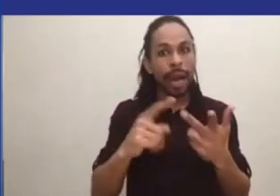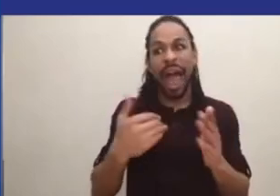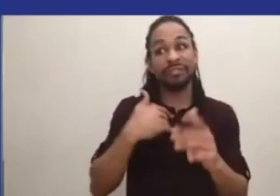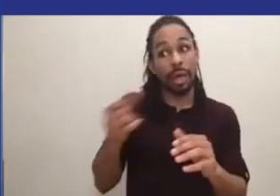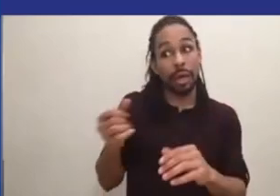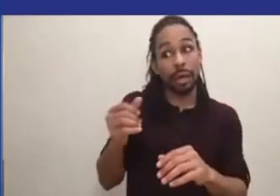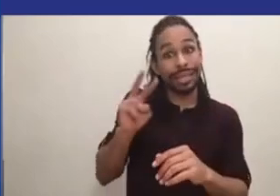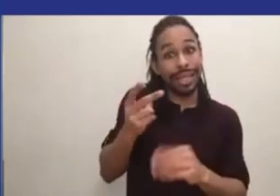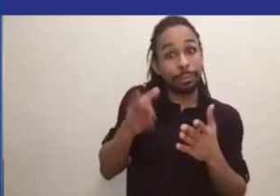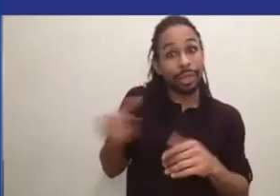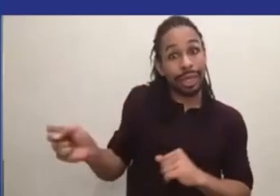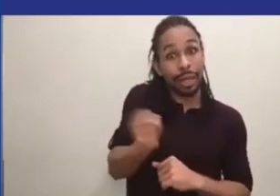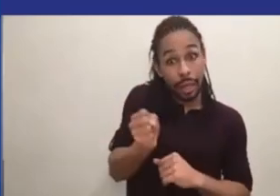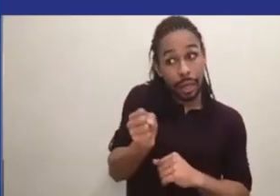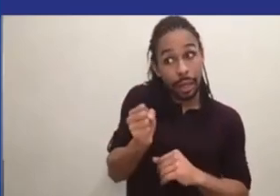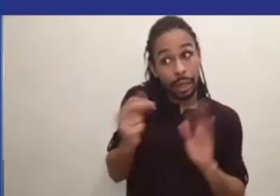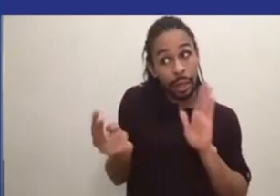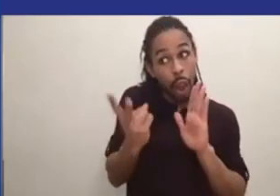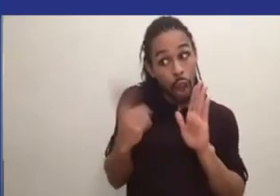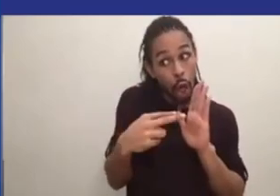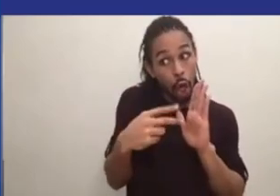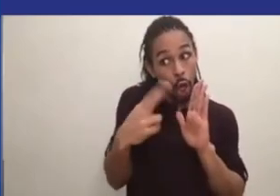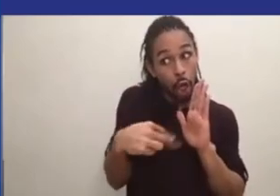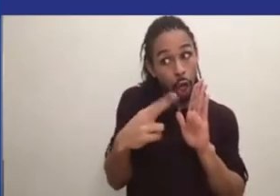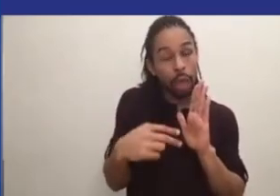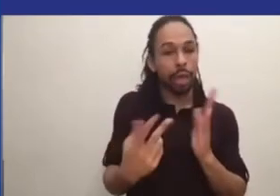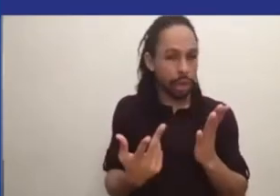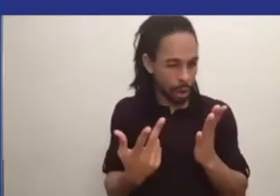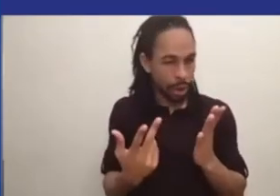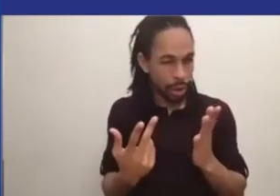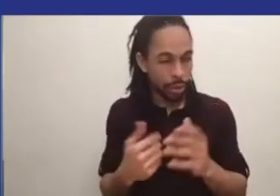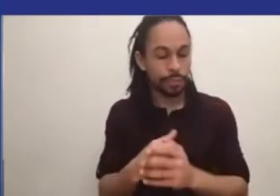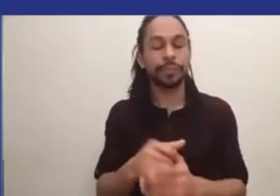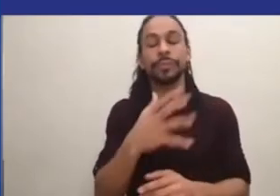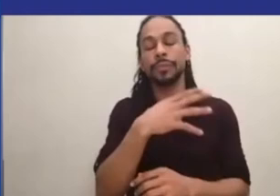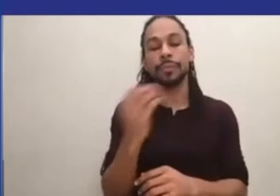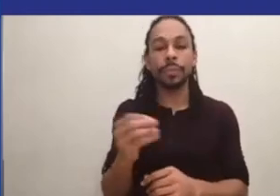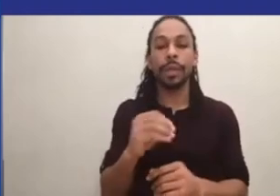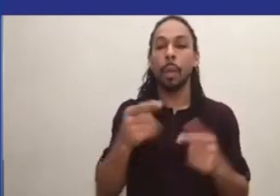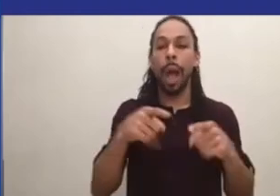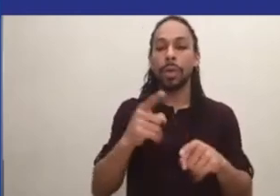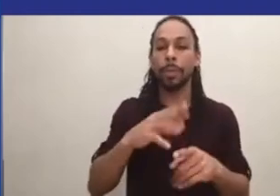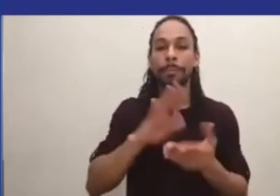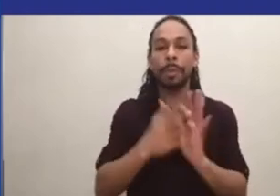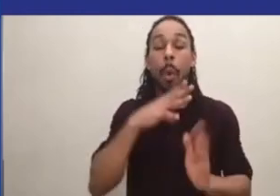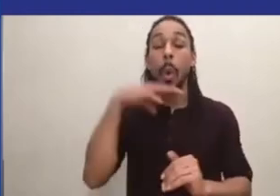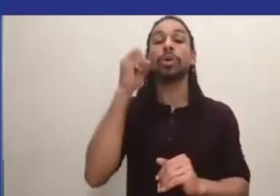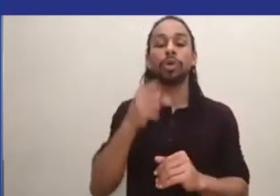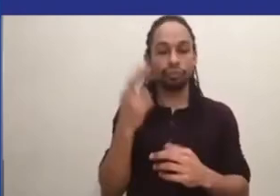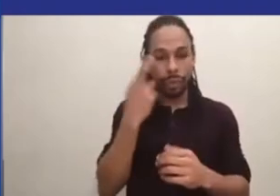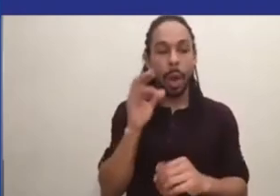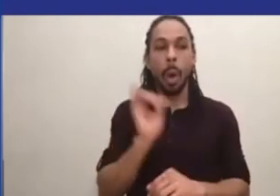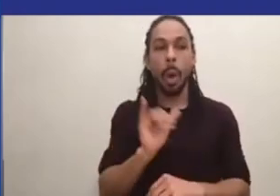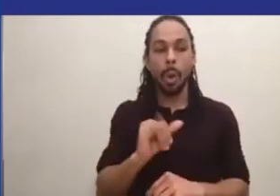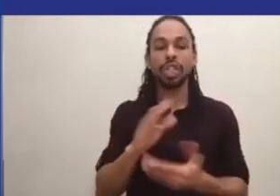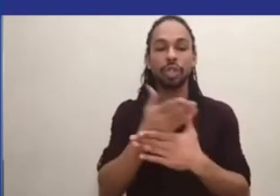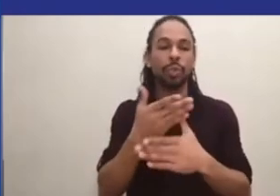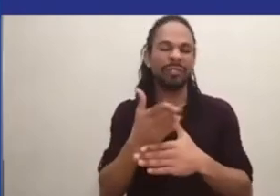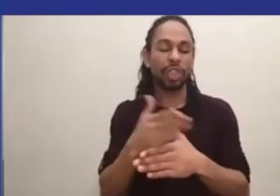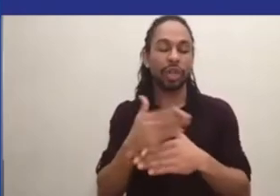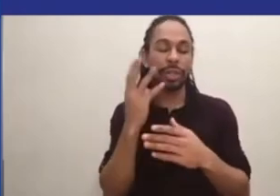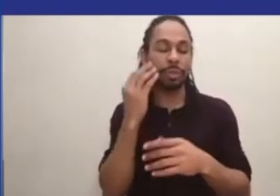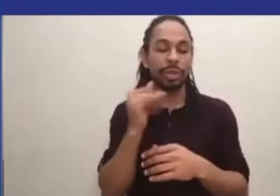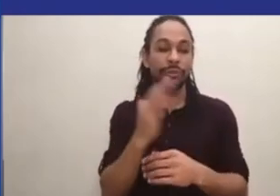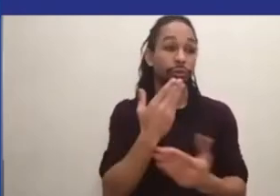as you get older, also you've had your share of experiences of the good and the bad, and you get to, the language immediately starts